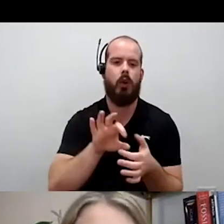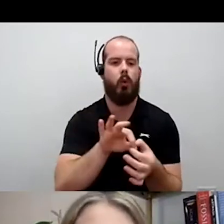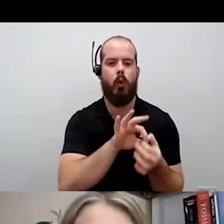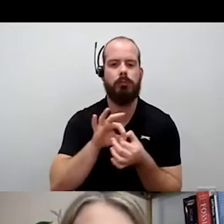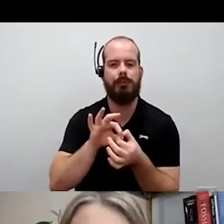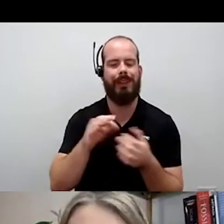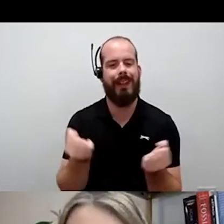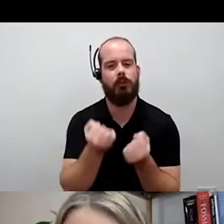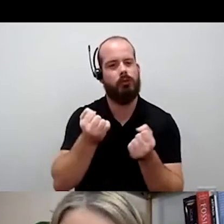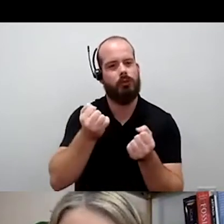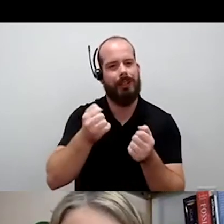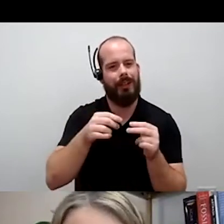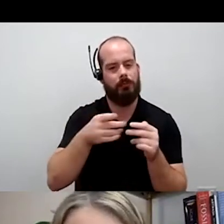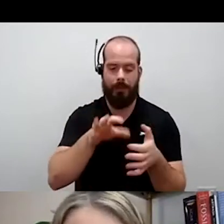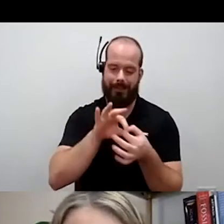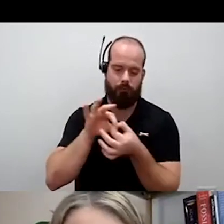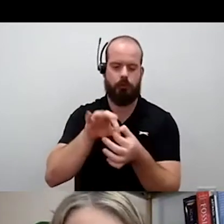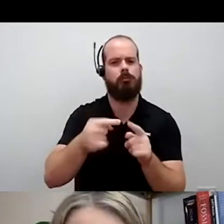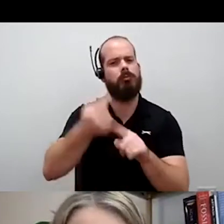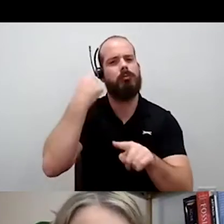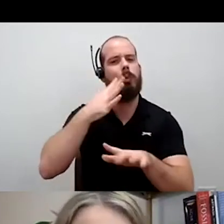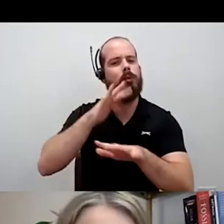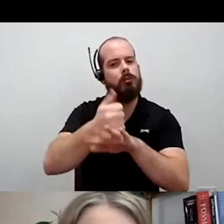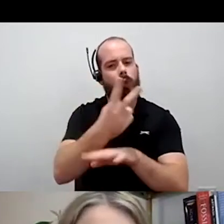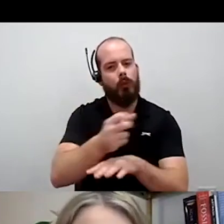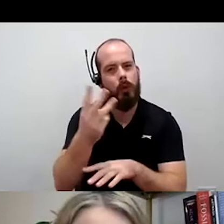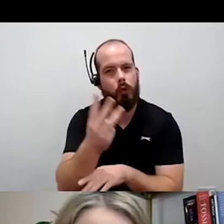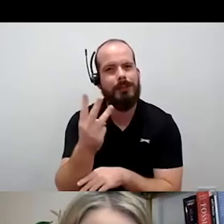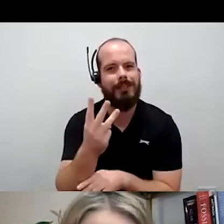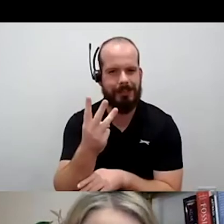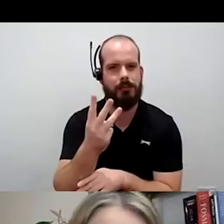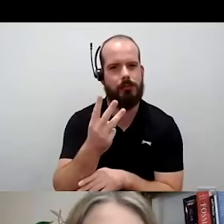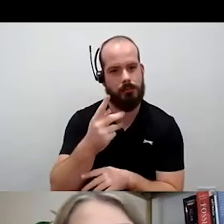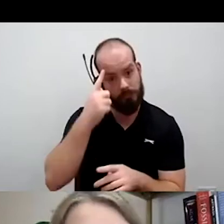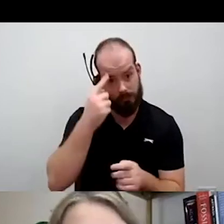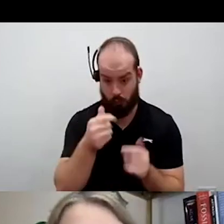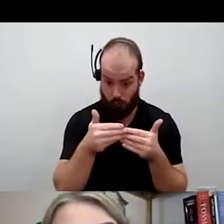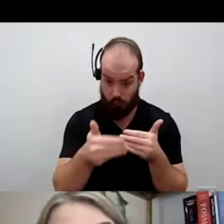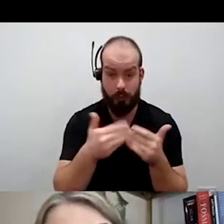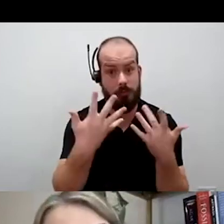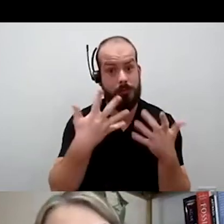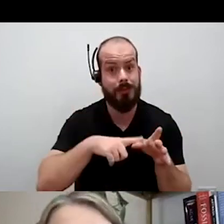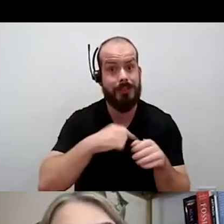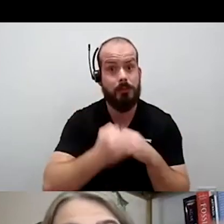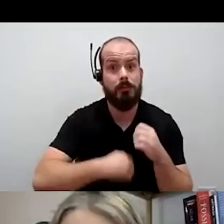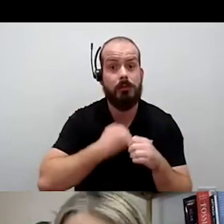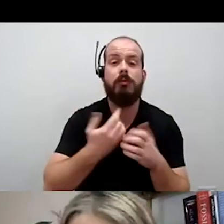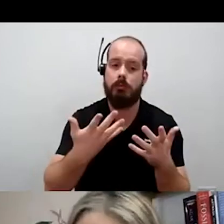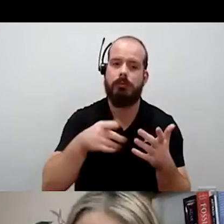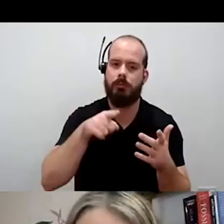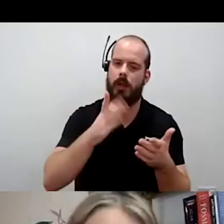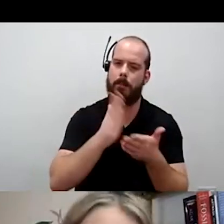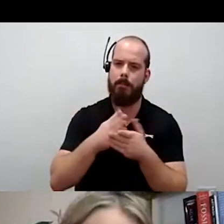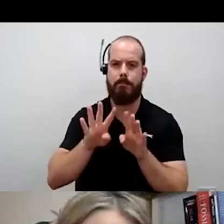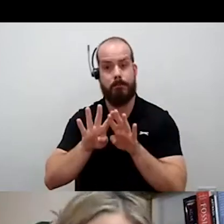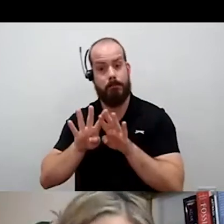founded in 2013, so it must be starting to think about its 10-year anniversary. He's co-founder and board member of the Flemish Federation